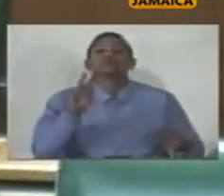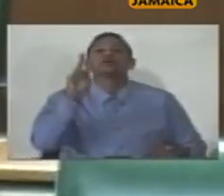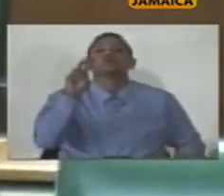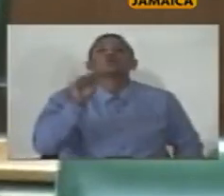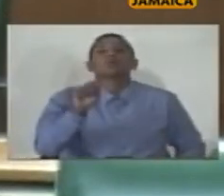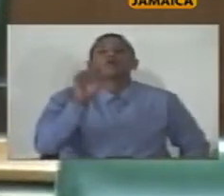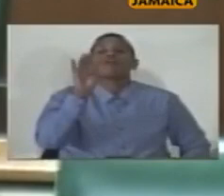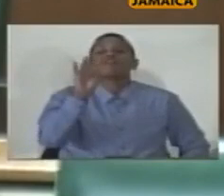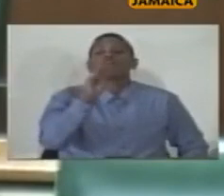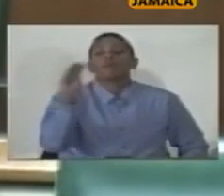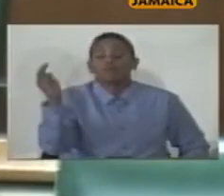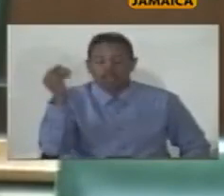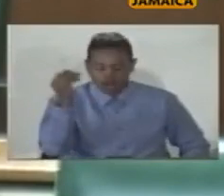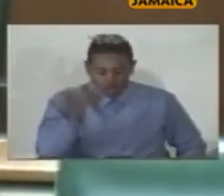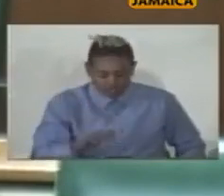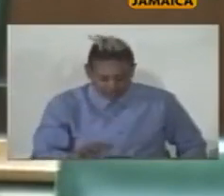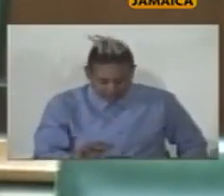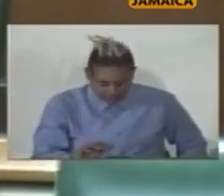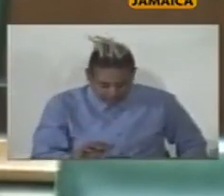$2.4 million.